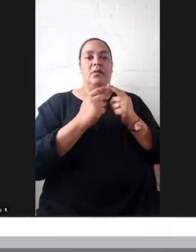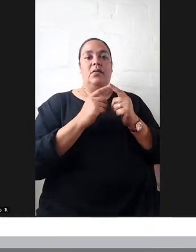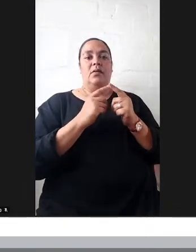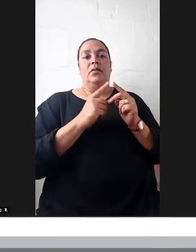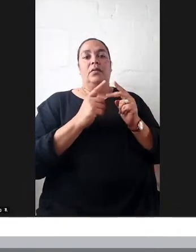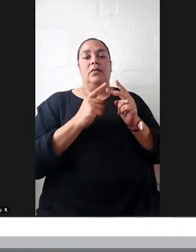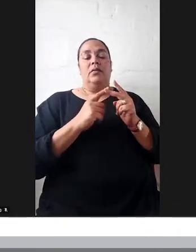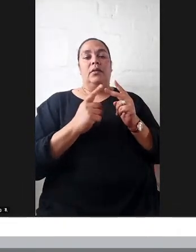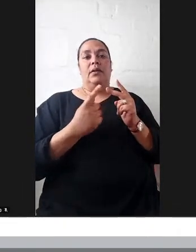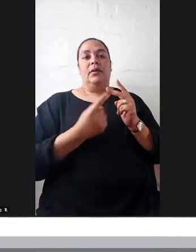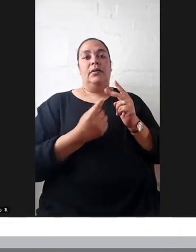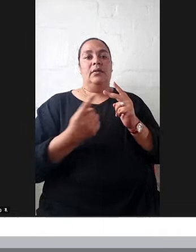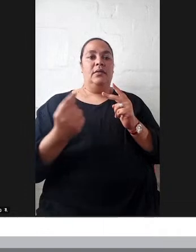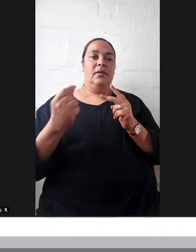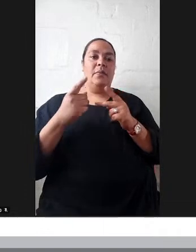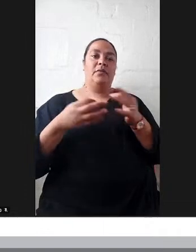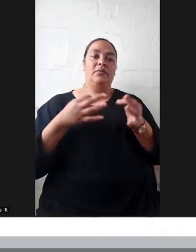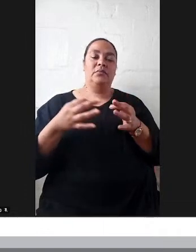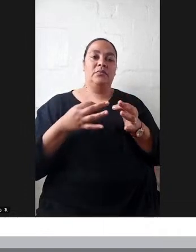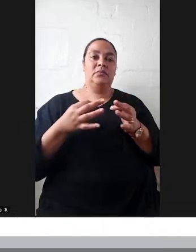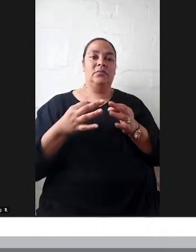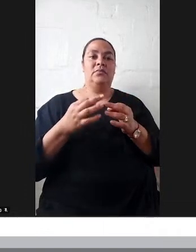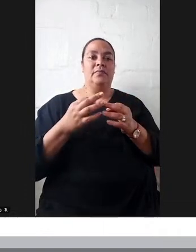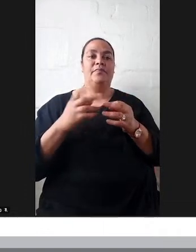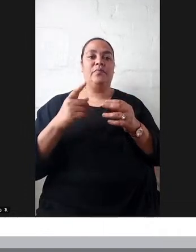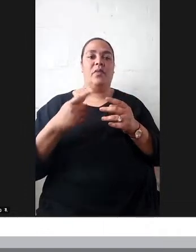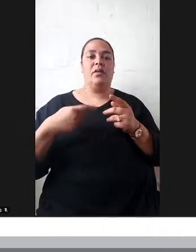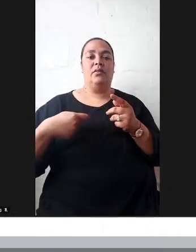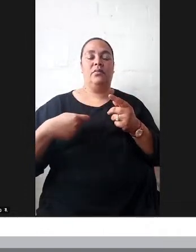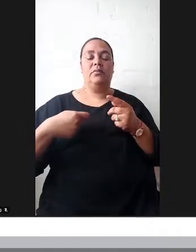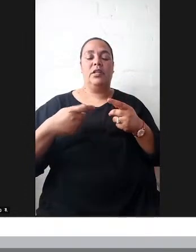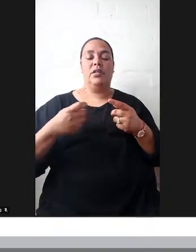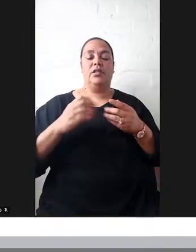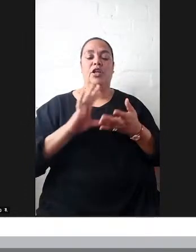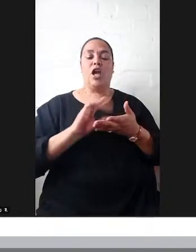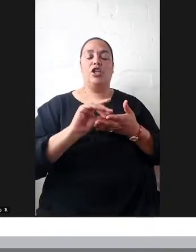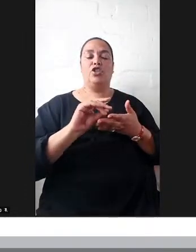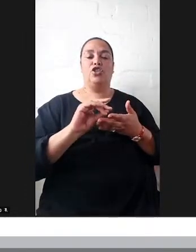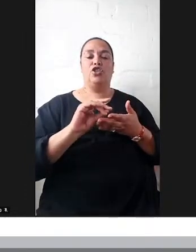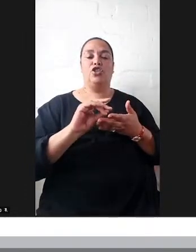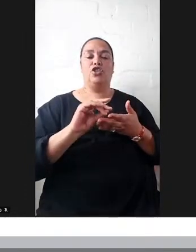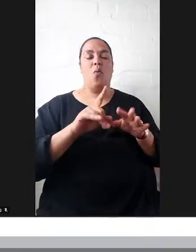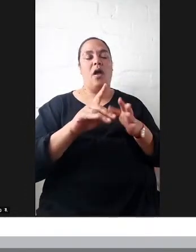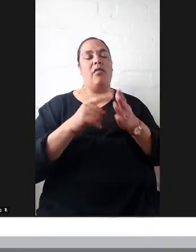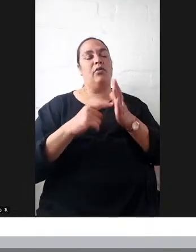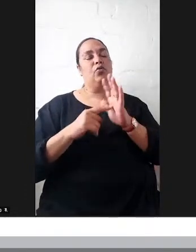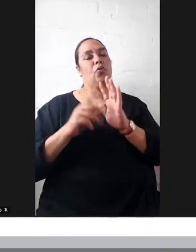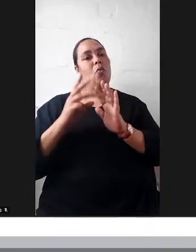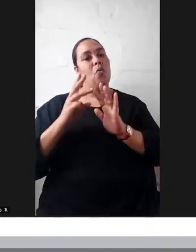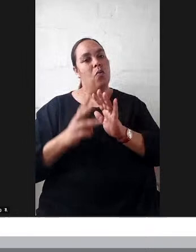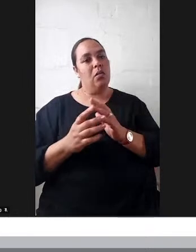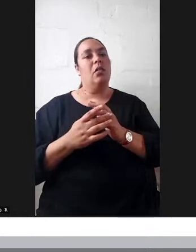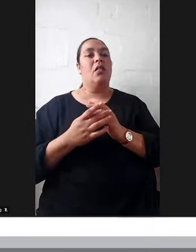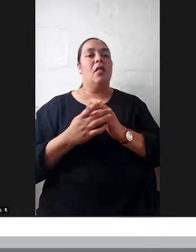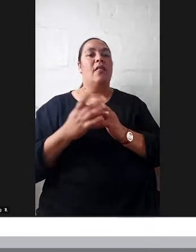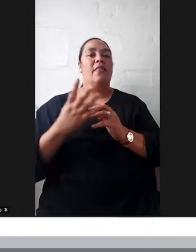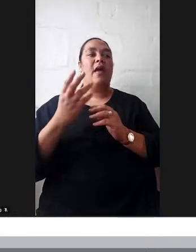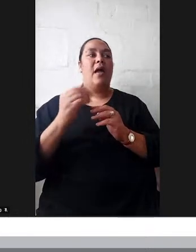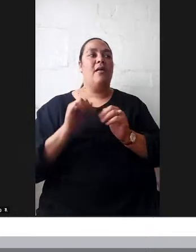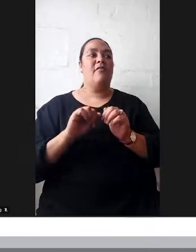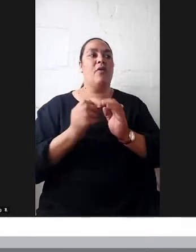has explained, this notion of cash flow projection, they would always demonstrate that there is a potential